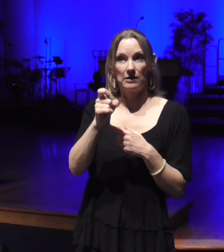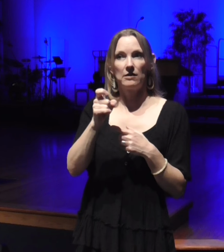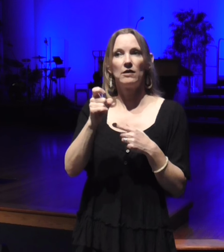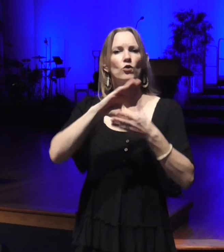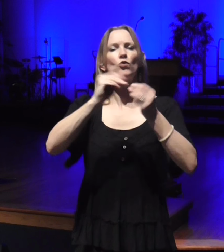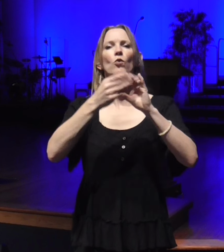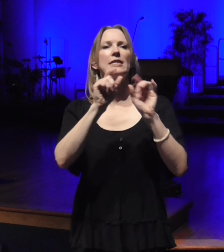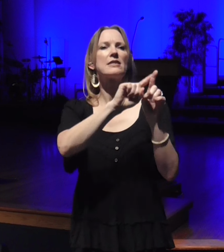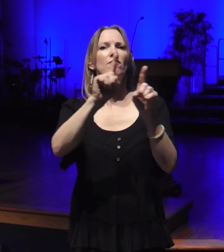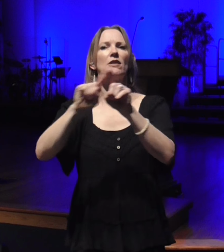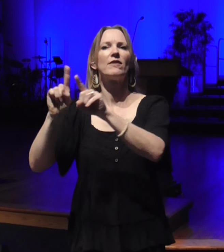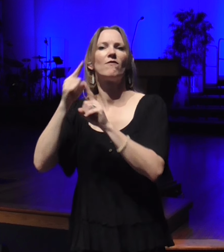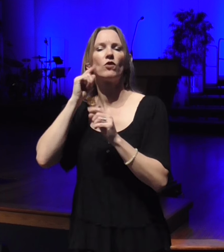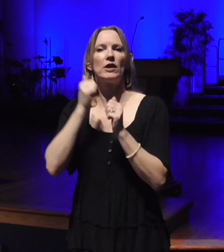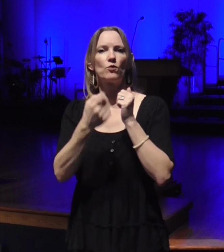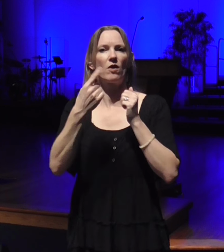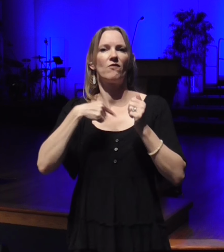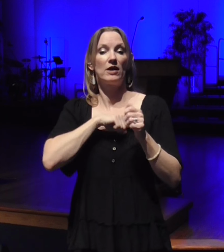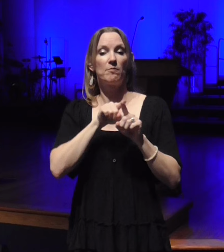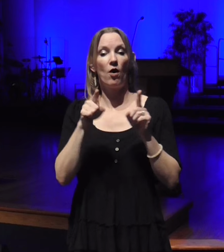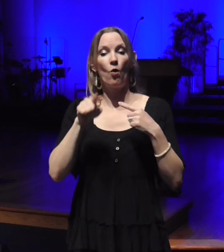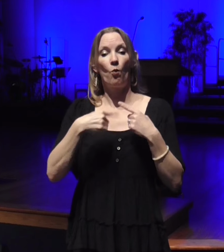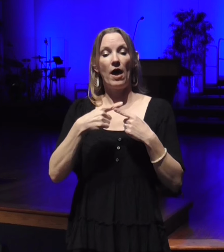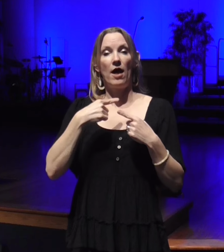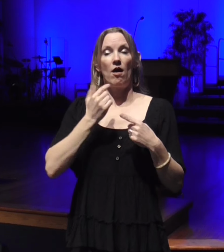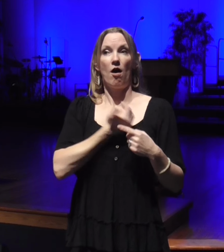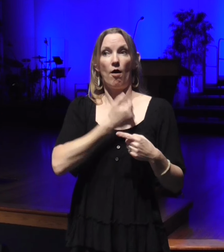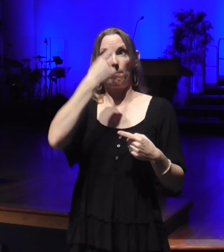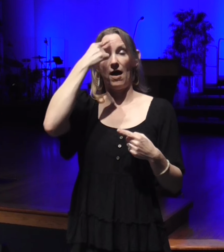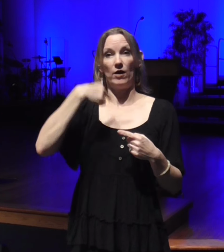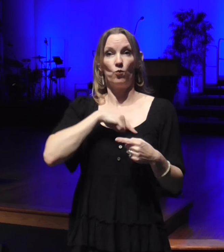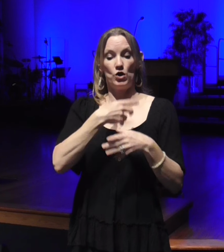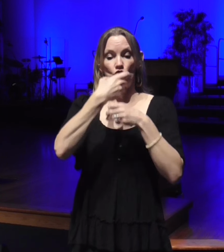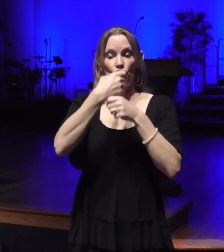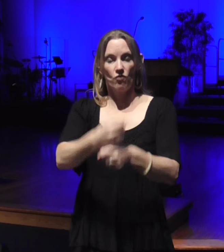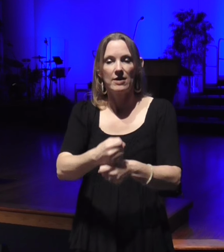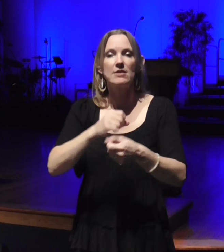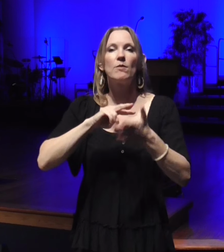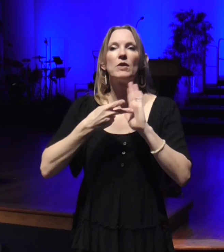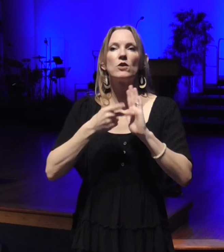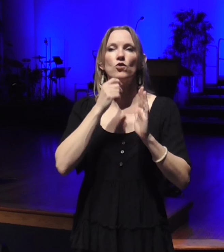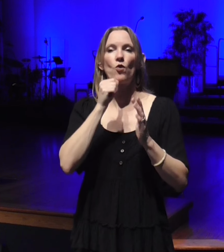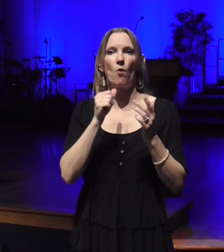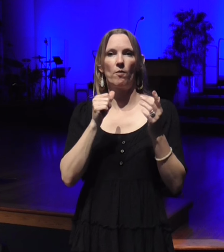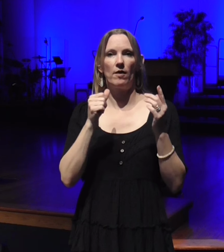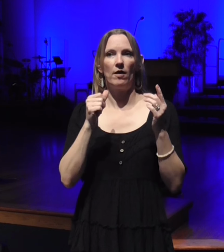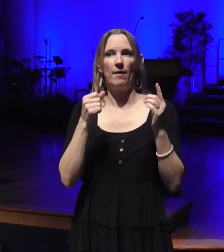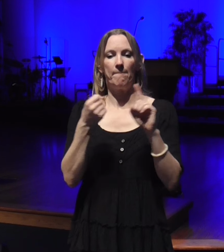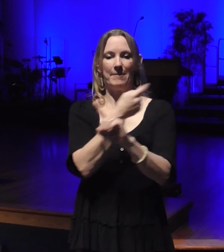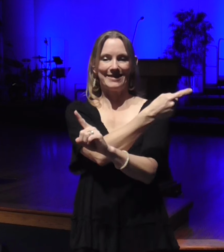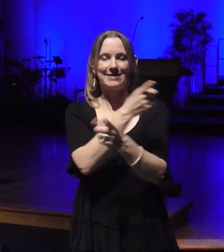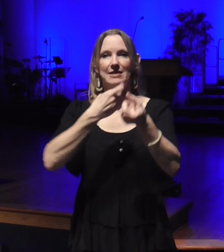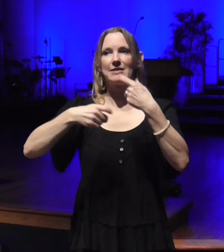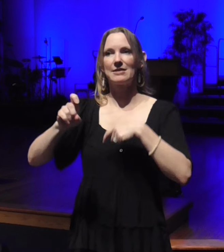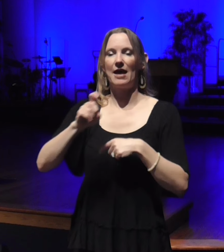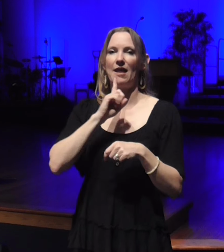of us. But when we trust our mind, it can begin to provide us not myths, but actual